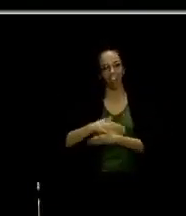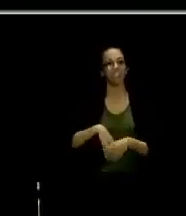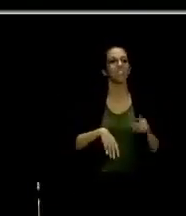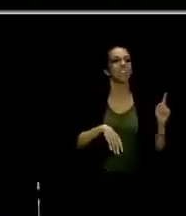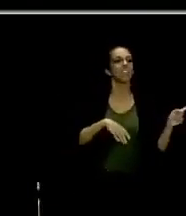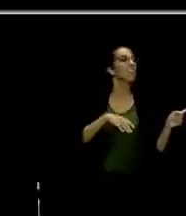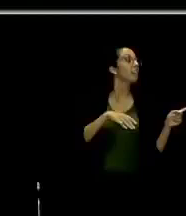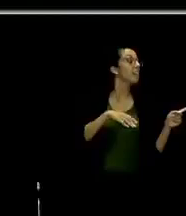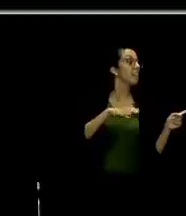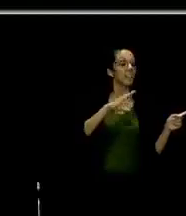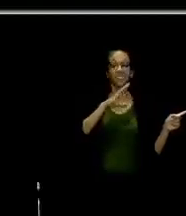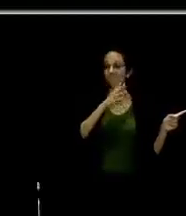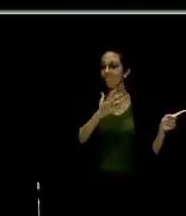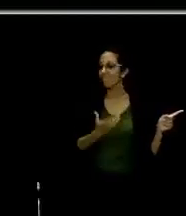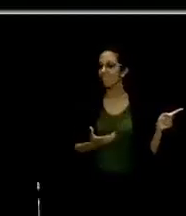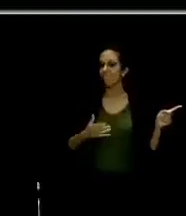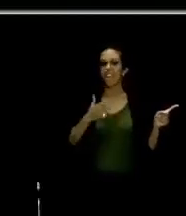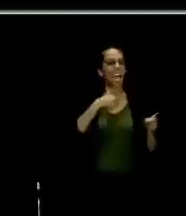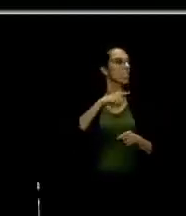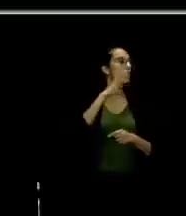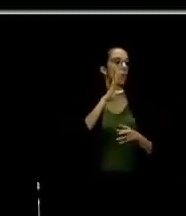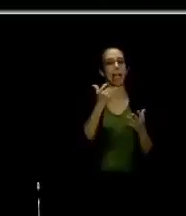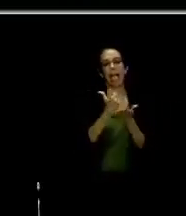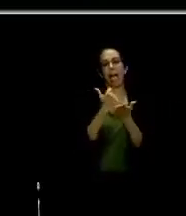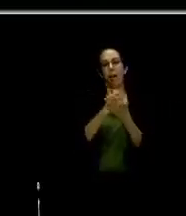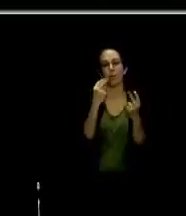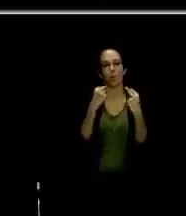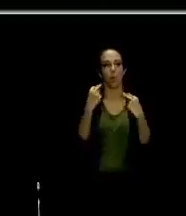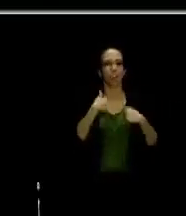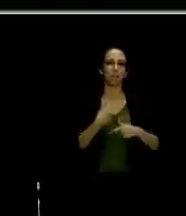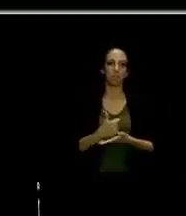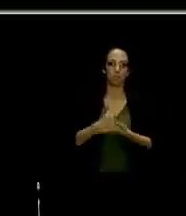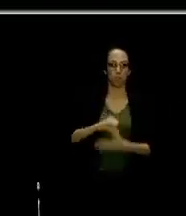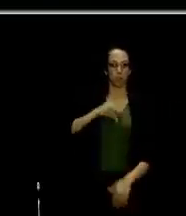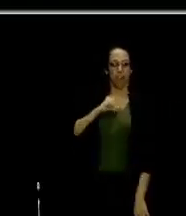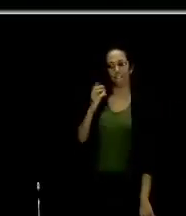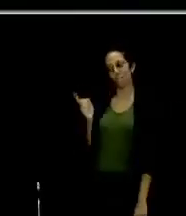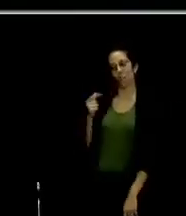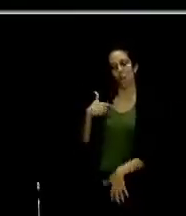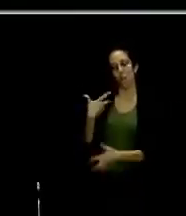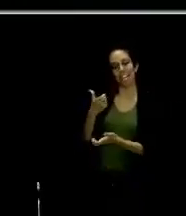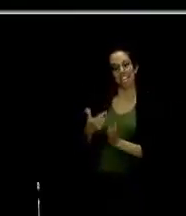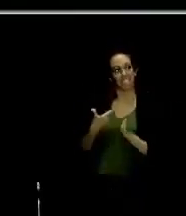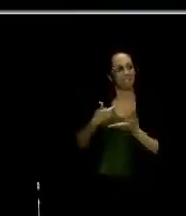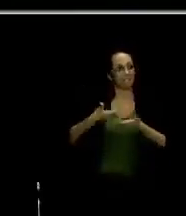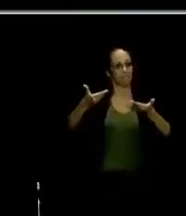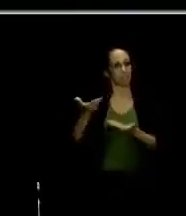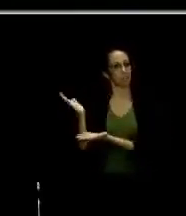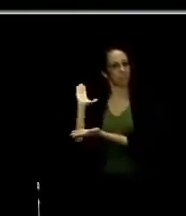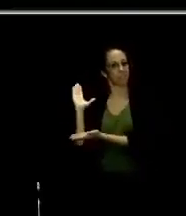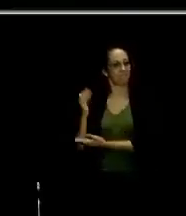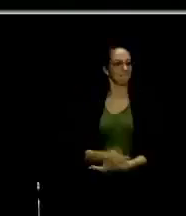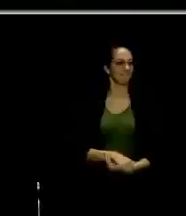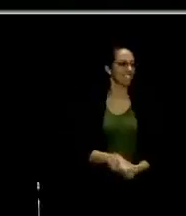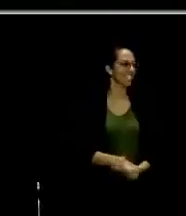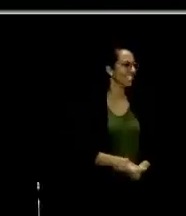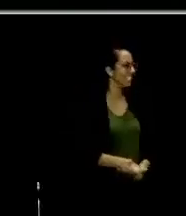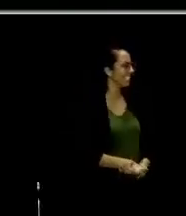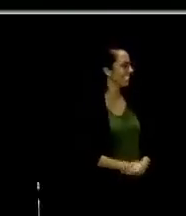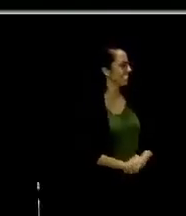us, and her Nana's here too, helping watch. I'm just so proud of her. I wanted to introduce you all to her. Clap